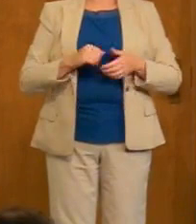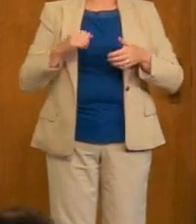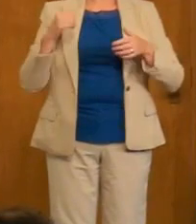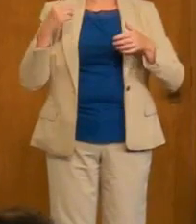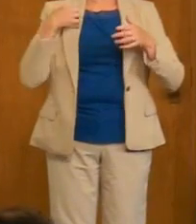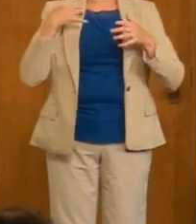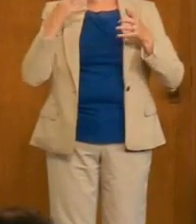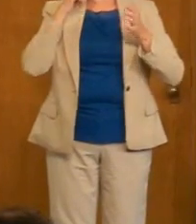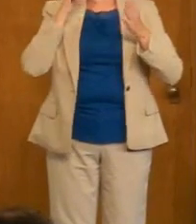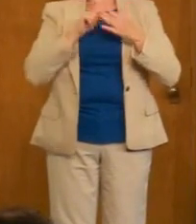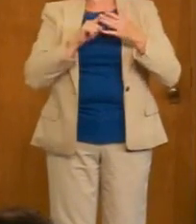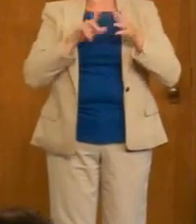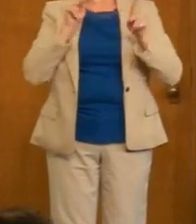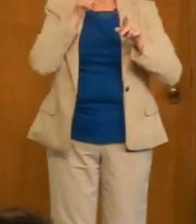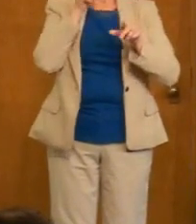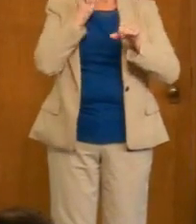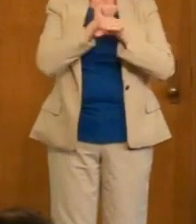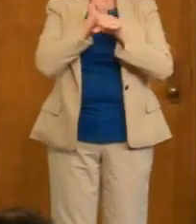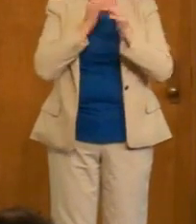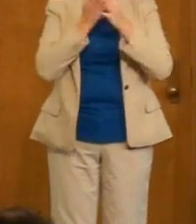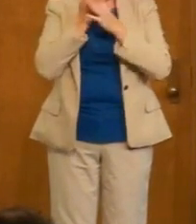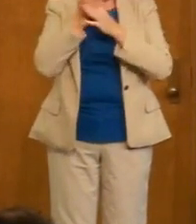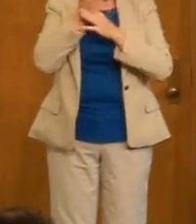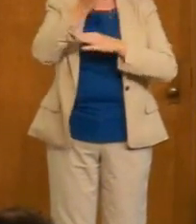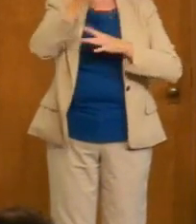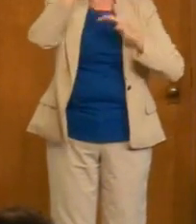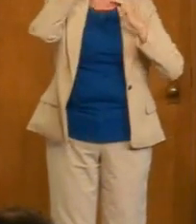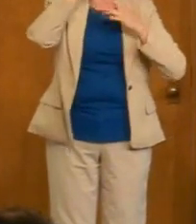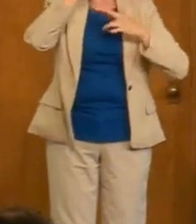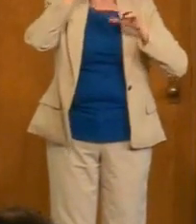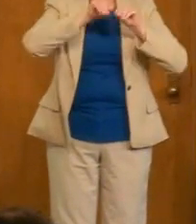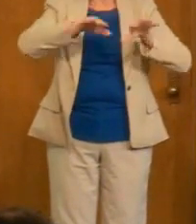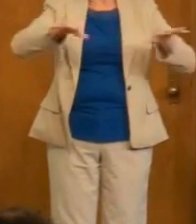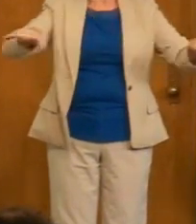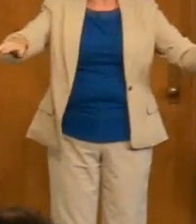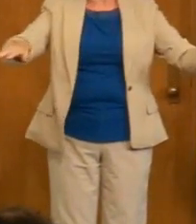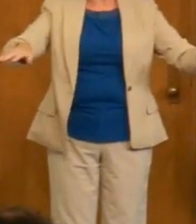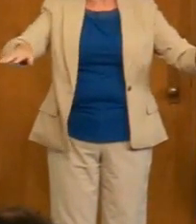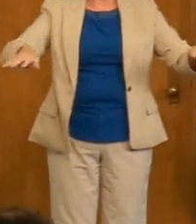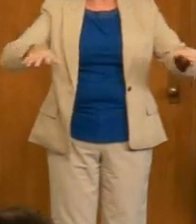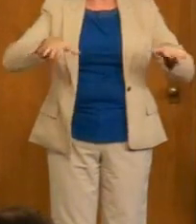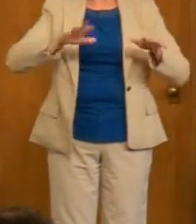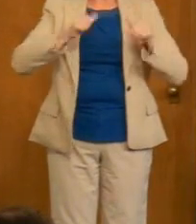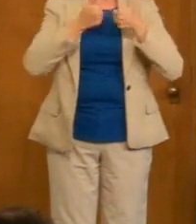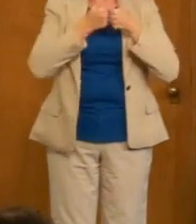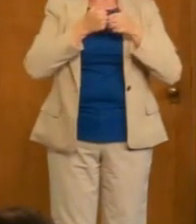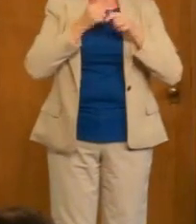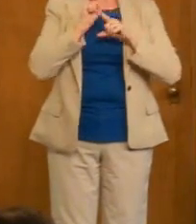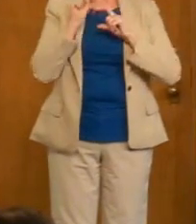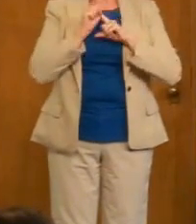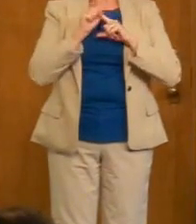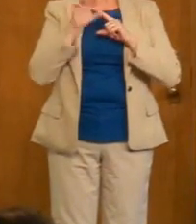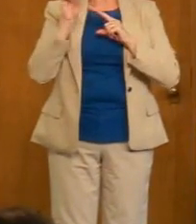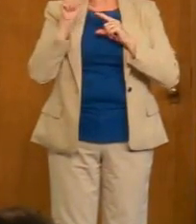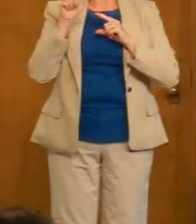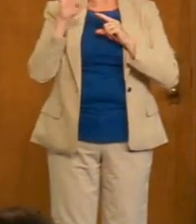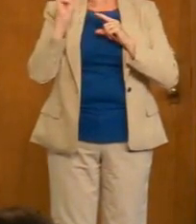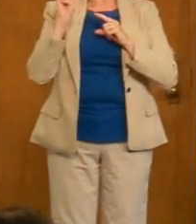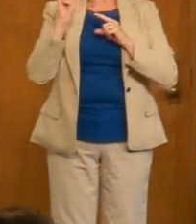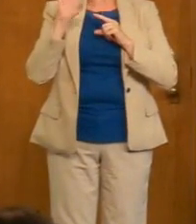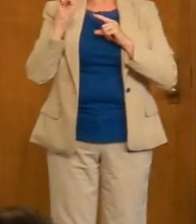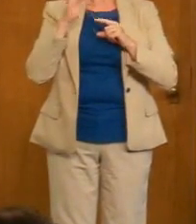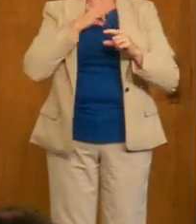on the emergency order? Sure. So with the emergency order being lifted, it really speaks to the ending